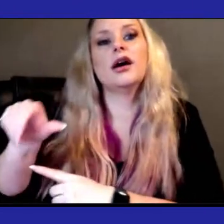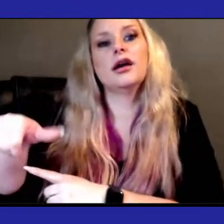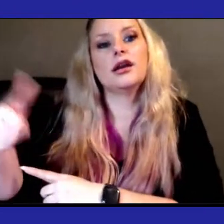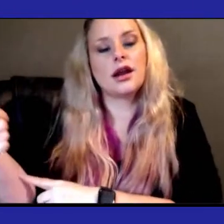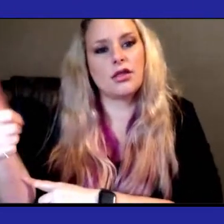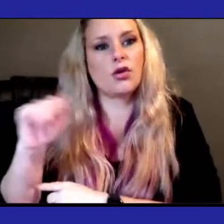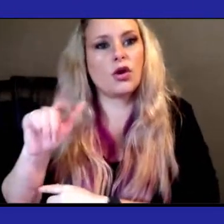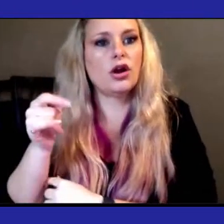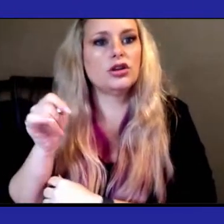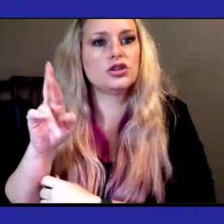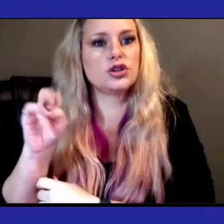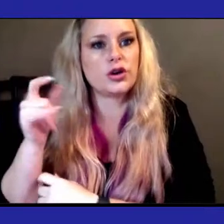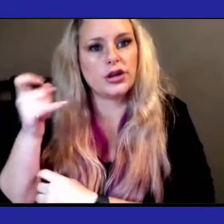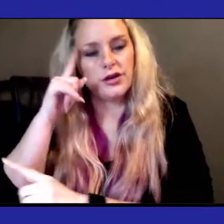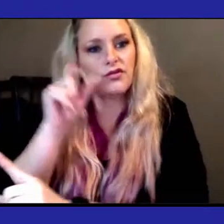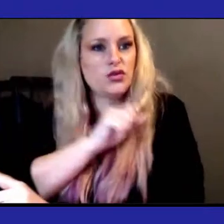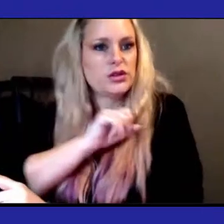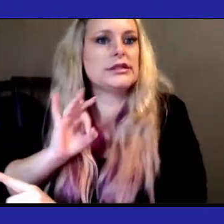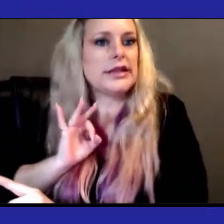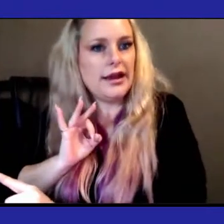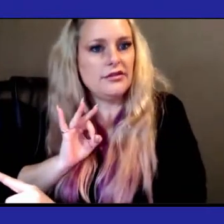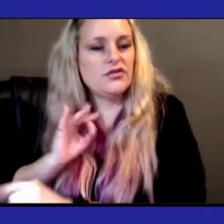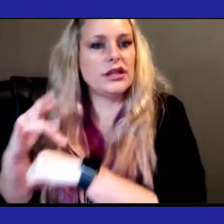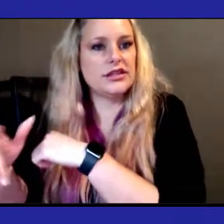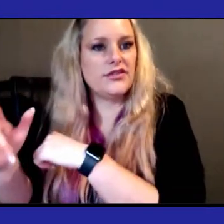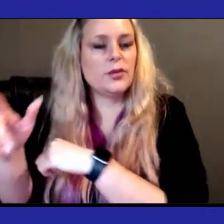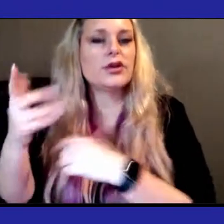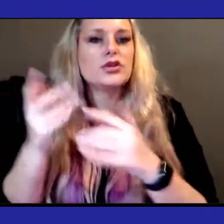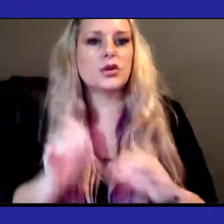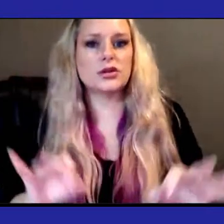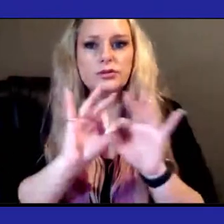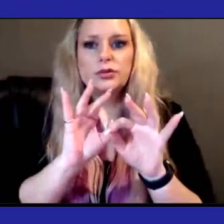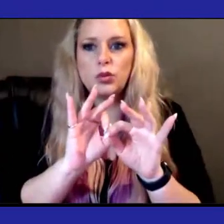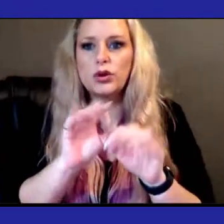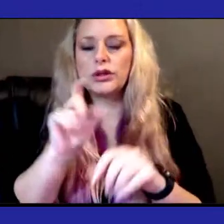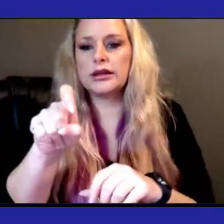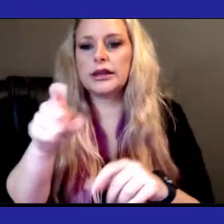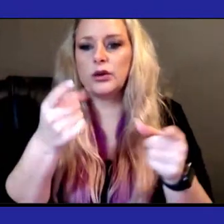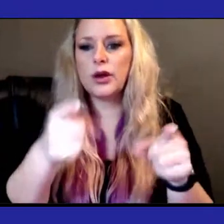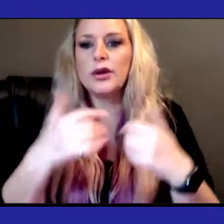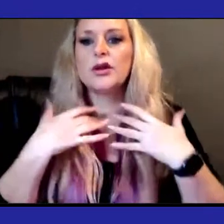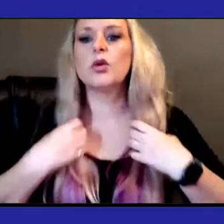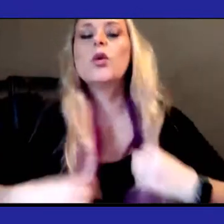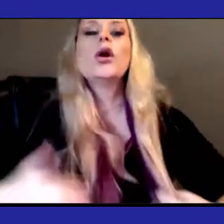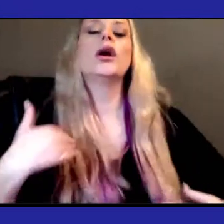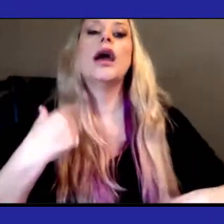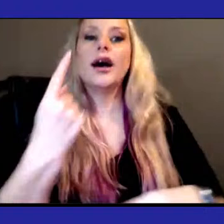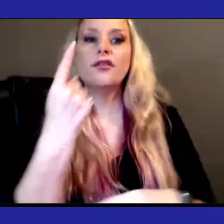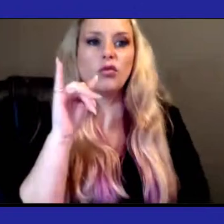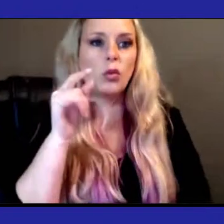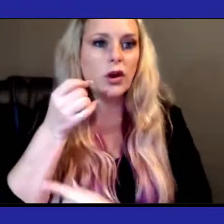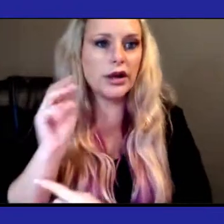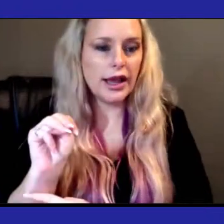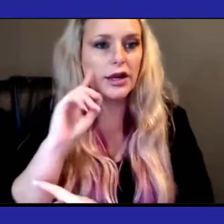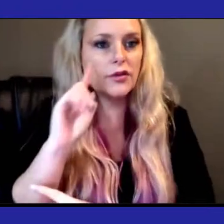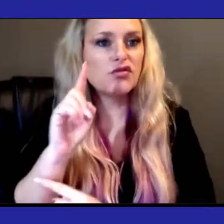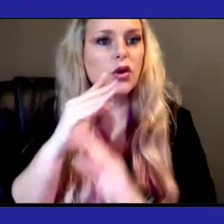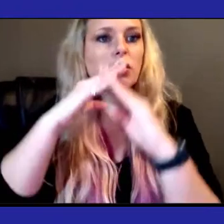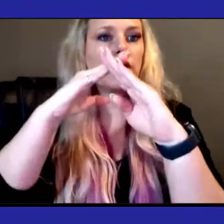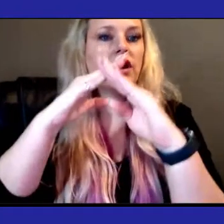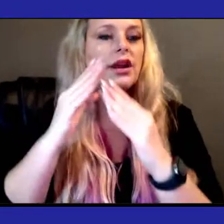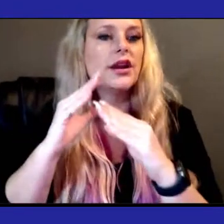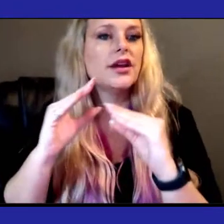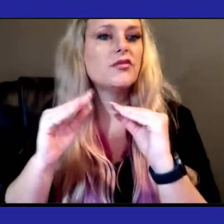provide to staff during the construction. That is critical work that needs to happen there. We have one item today, a preventative maintenance contract for our fire